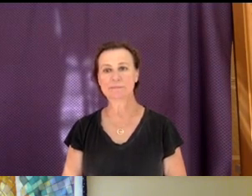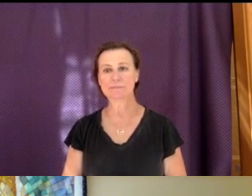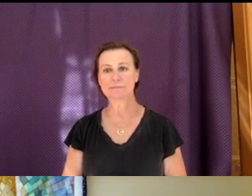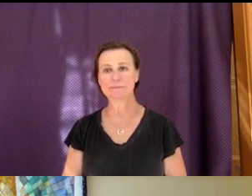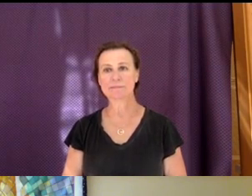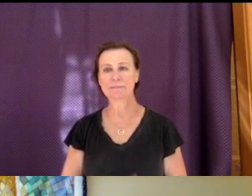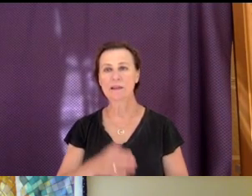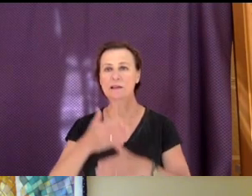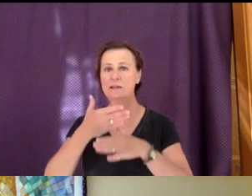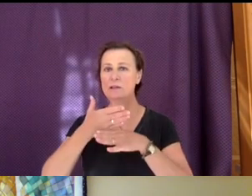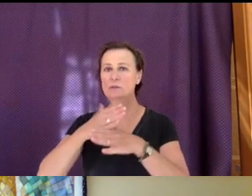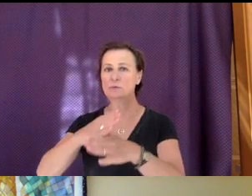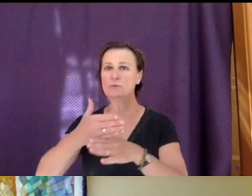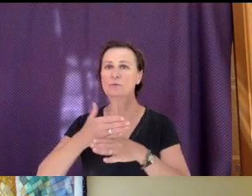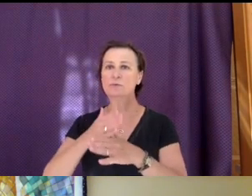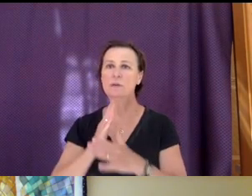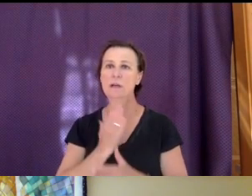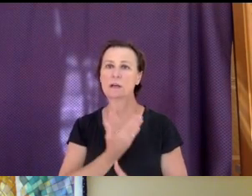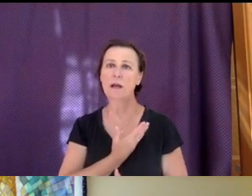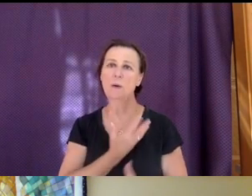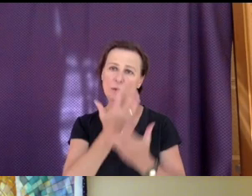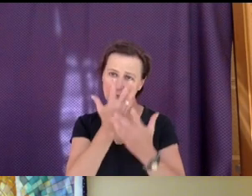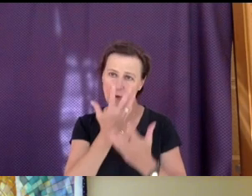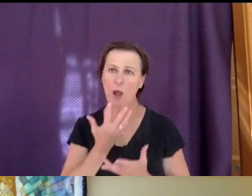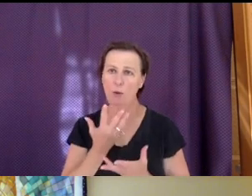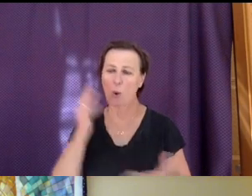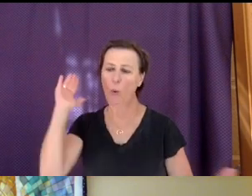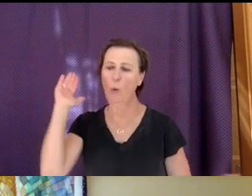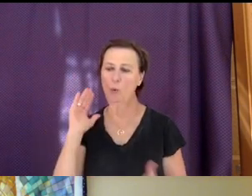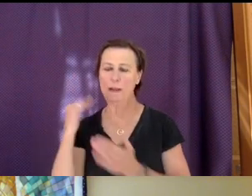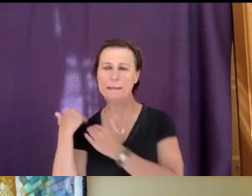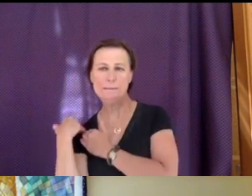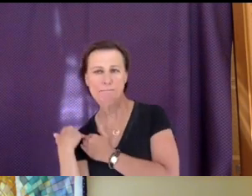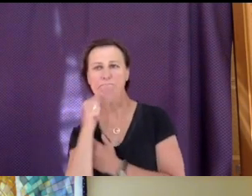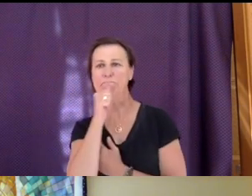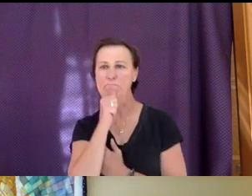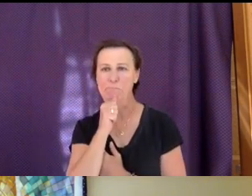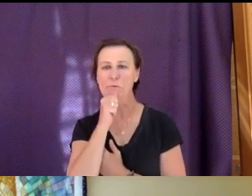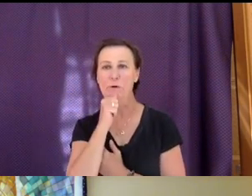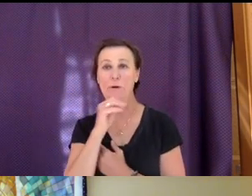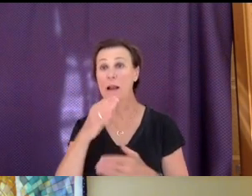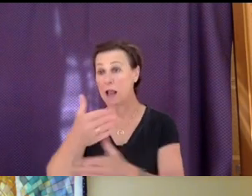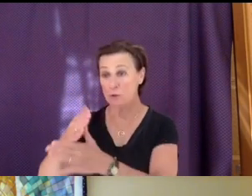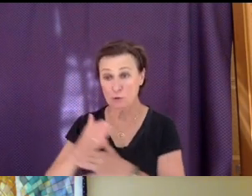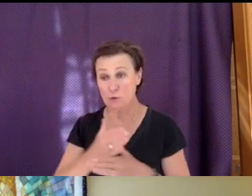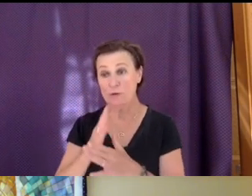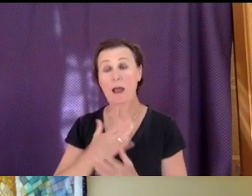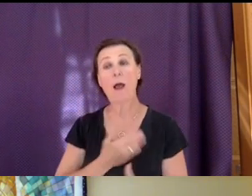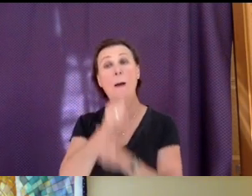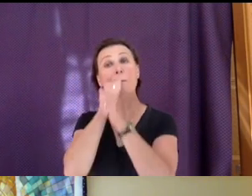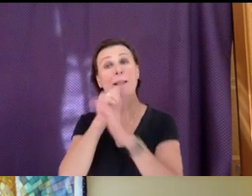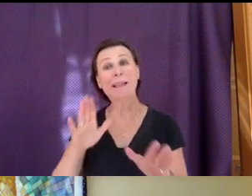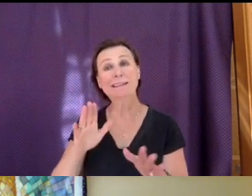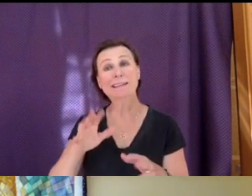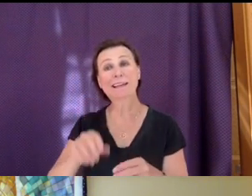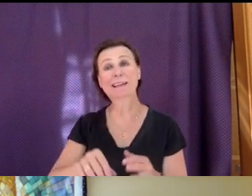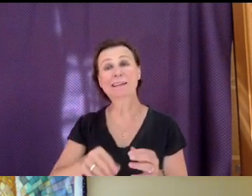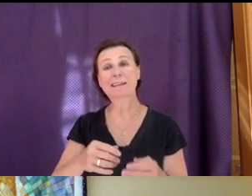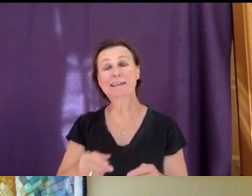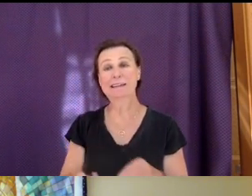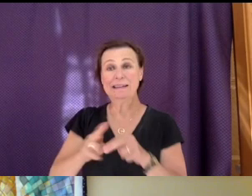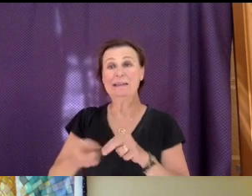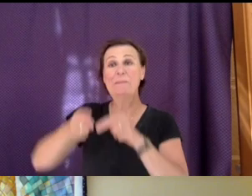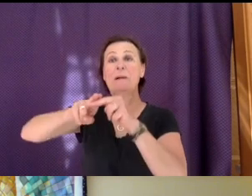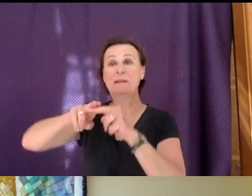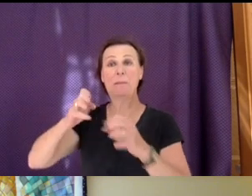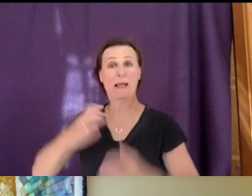Sharing our sorrows lessens the burden, and sharing our blessings multiplies the joy. The joys and